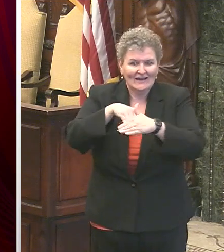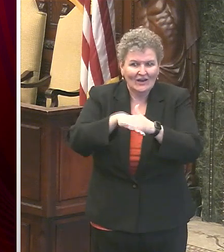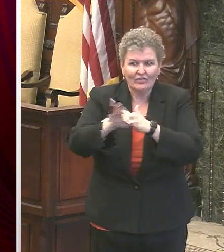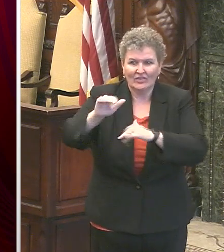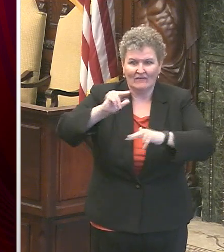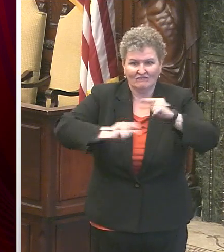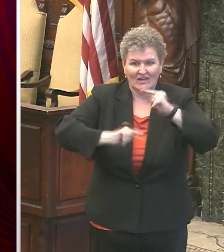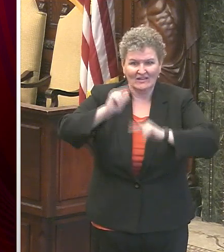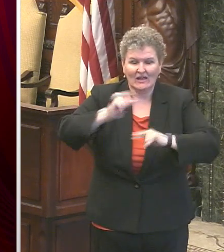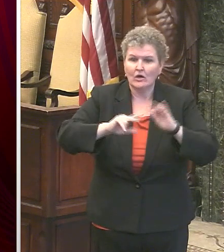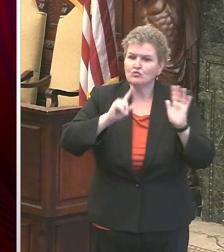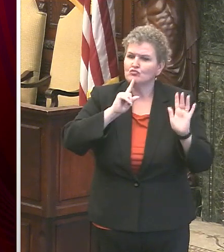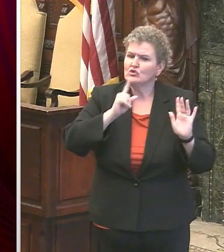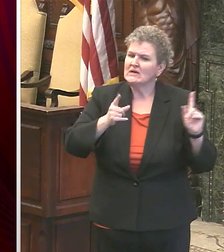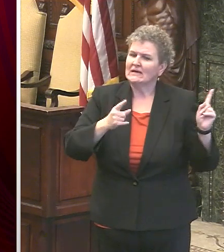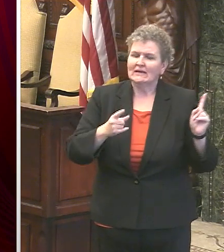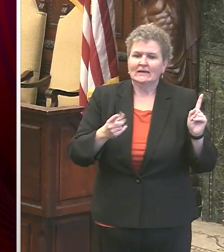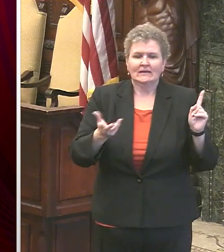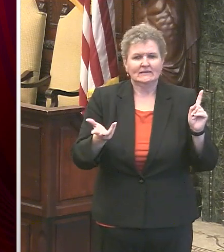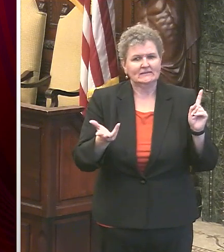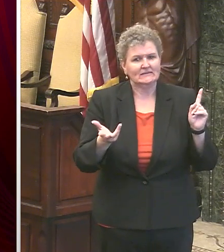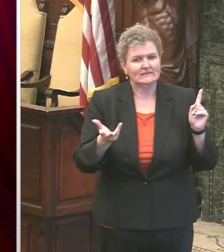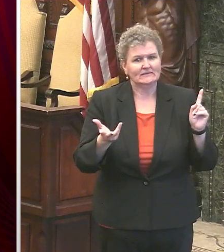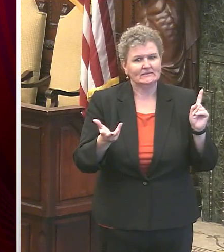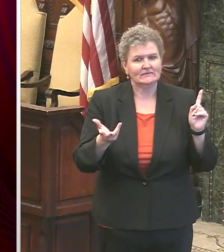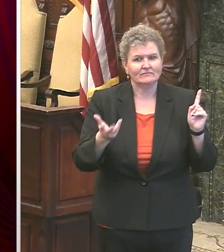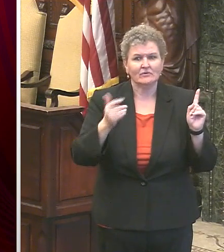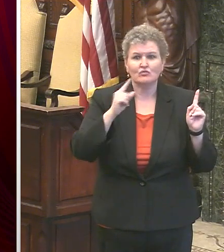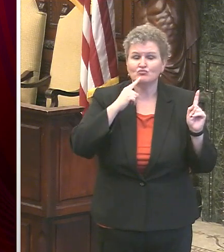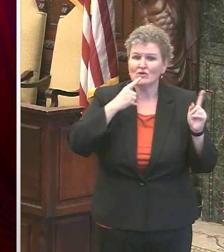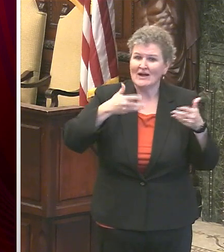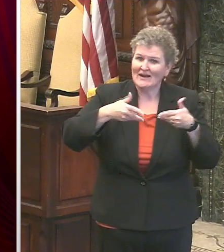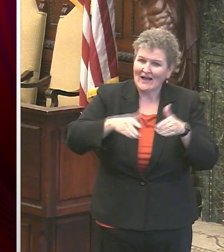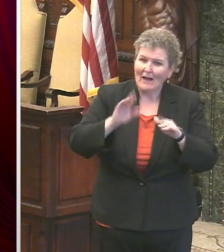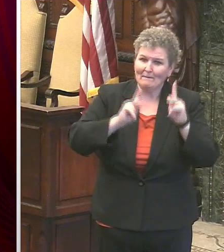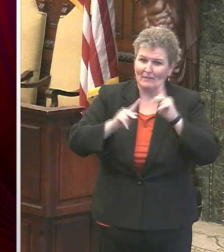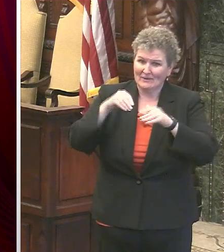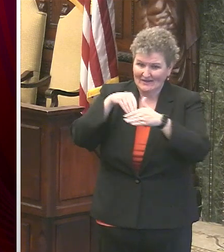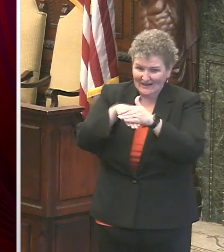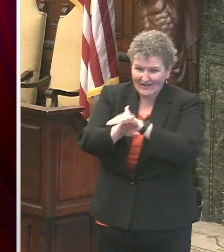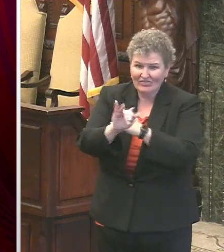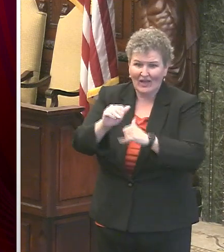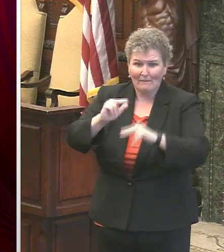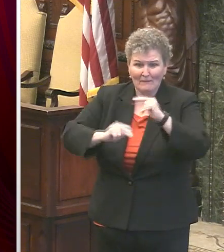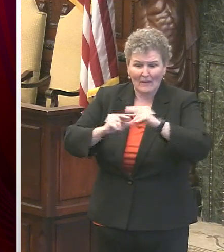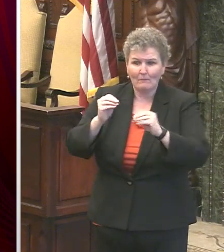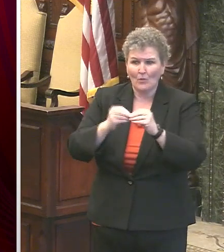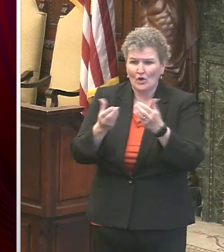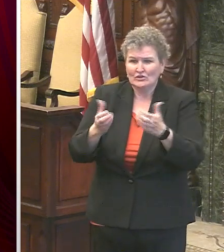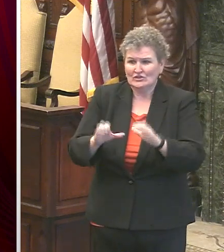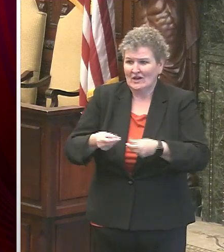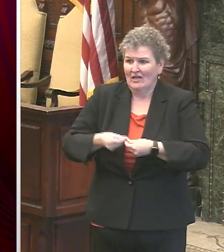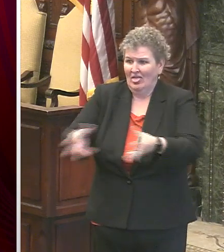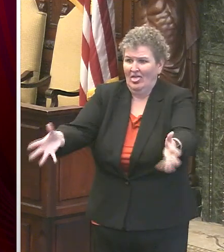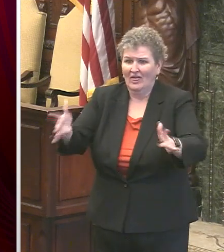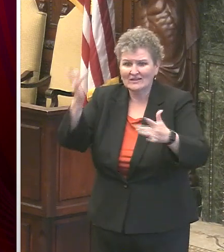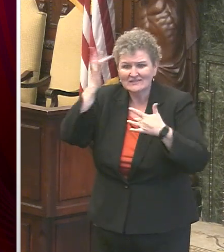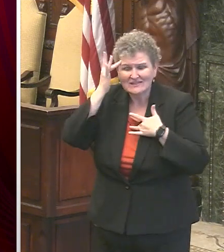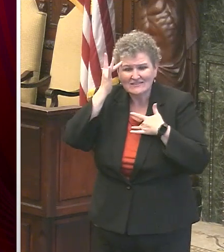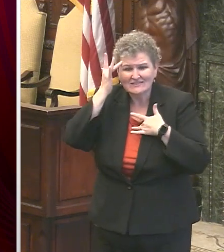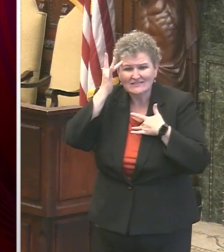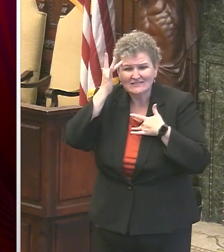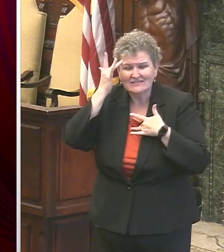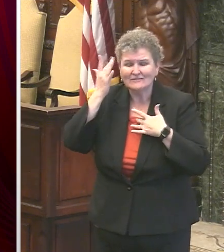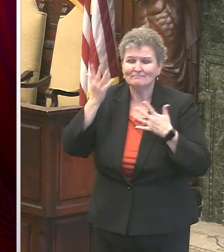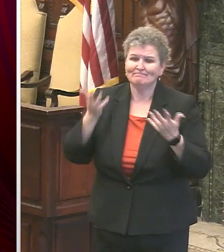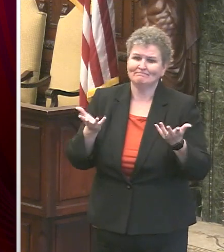good conscience put people in a facility we know is going to give them more of a chance of getting sick. And one last question.